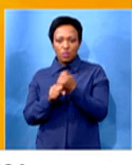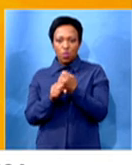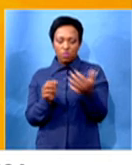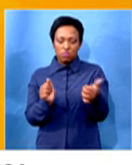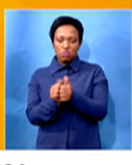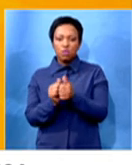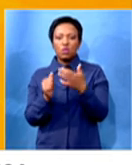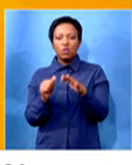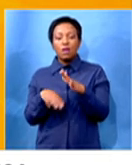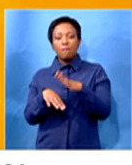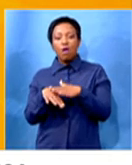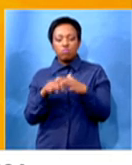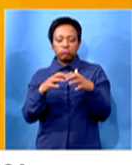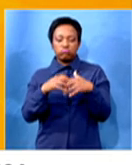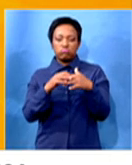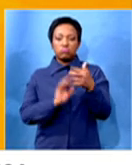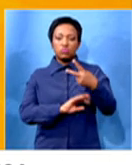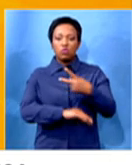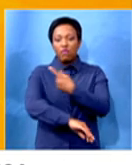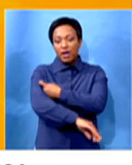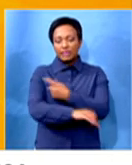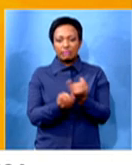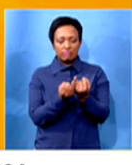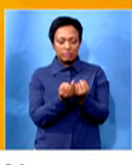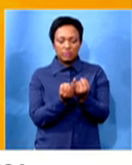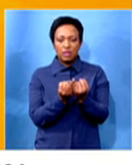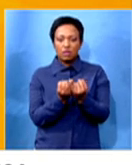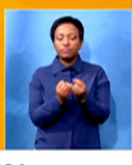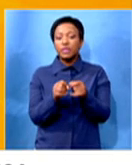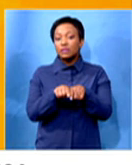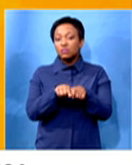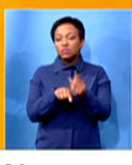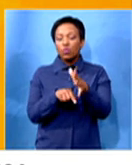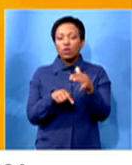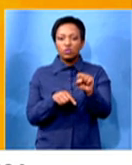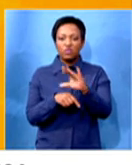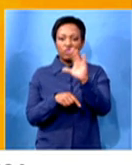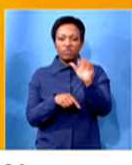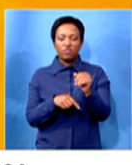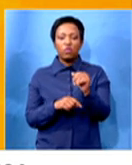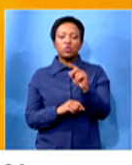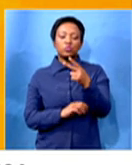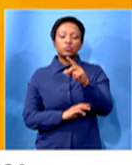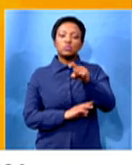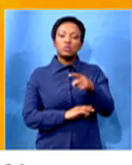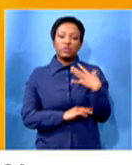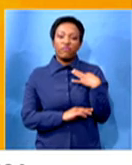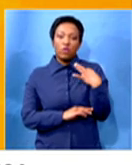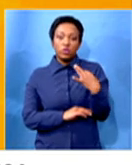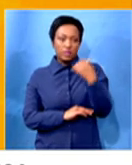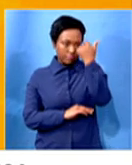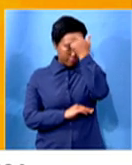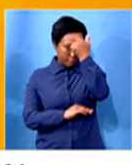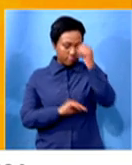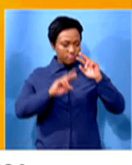2 more coronavirus vaccine trials in South Africa. Around 2,000 volunteers will be screened and then given either